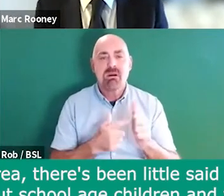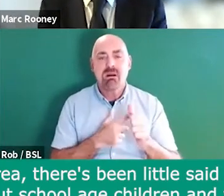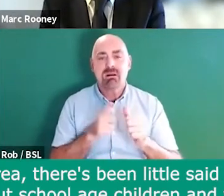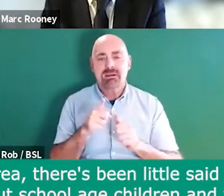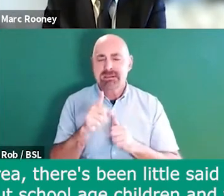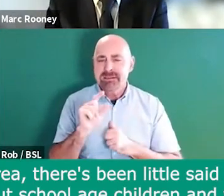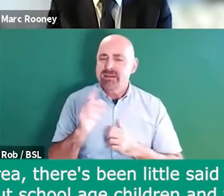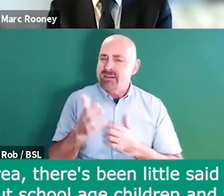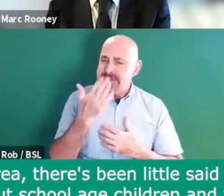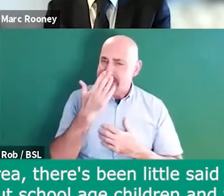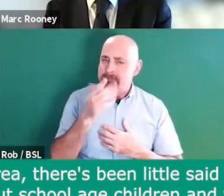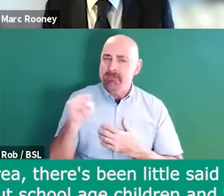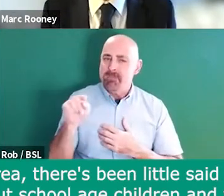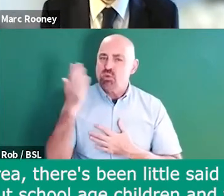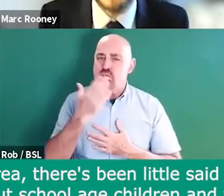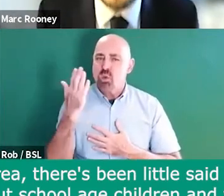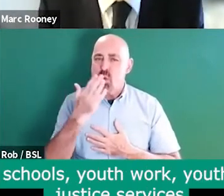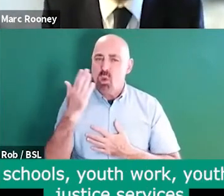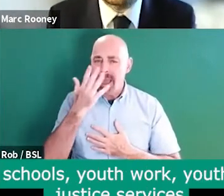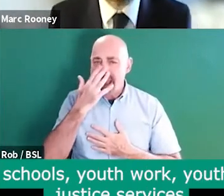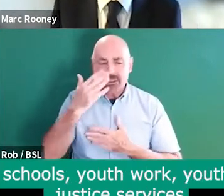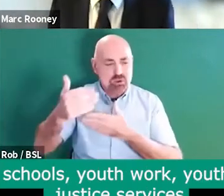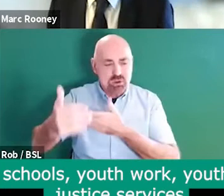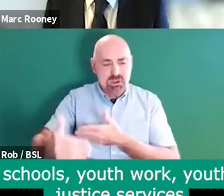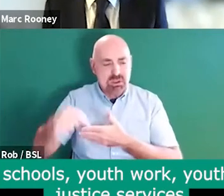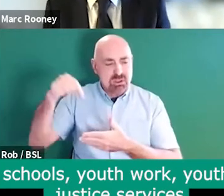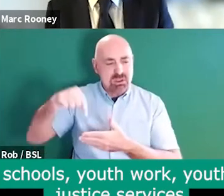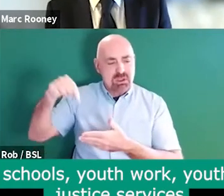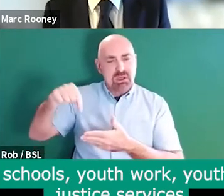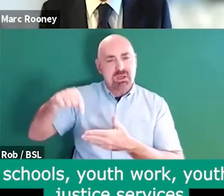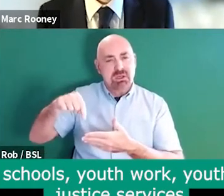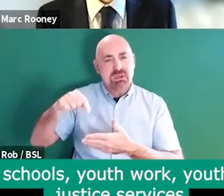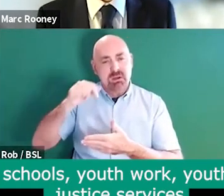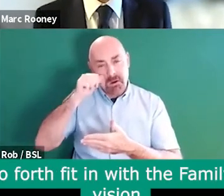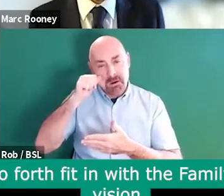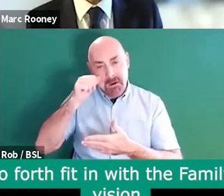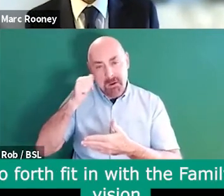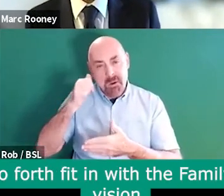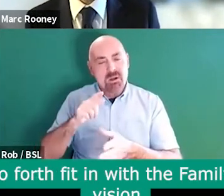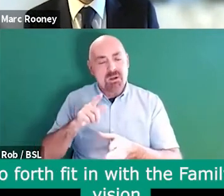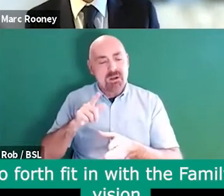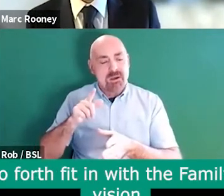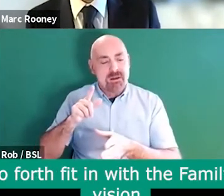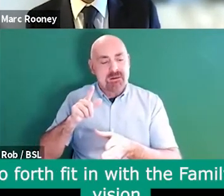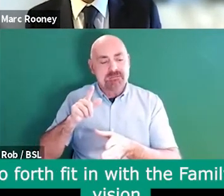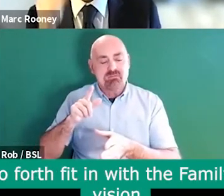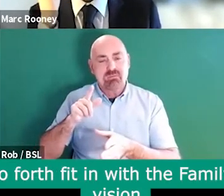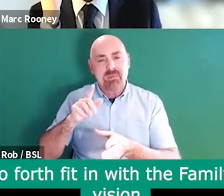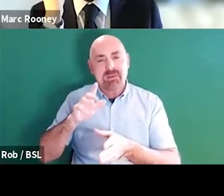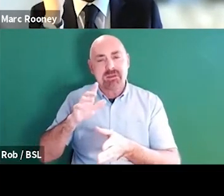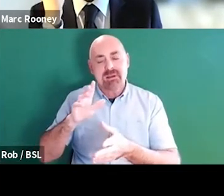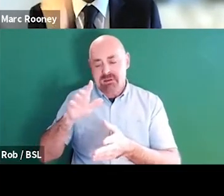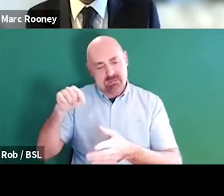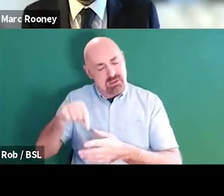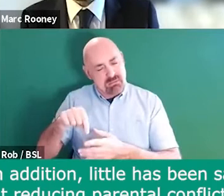little said today about school-age children and where schools, youth work, youth justice services and so forth fit in with the Family Hub's